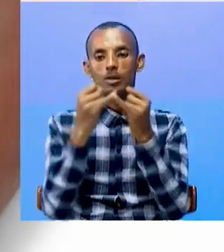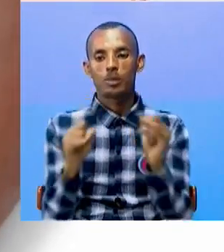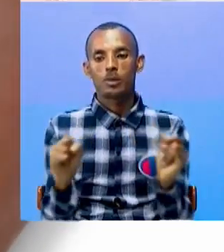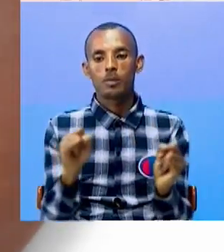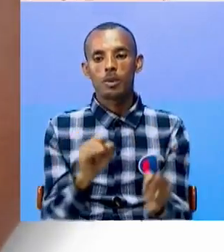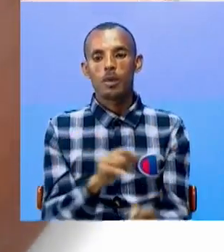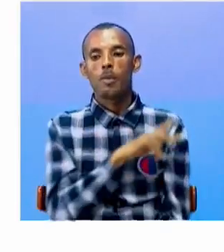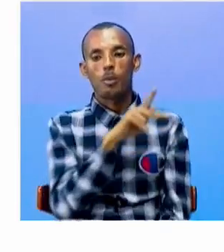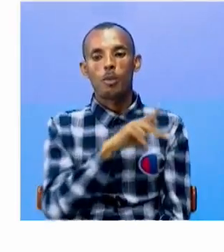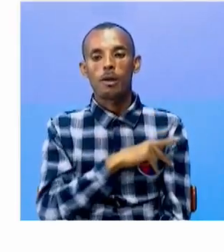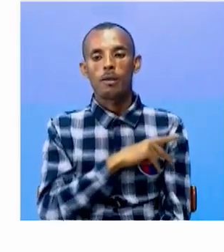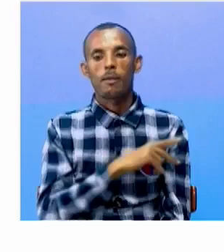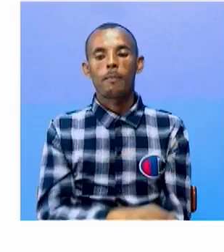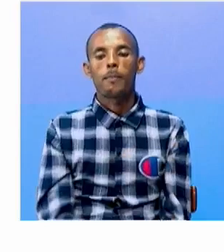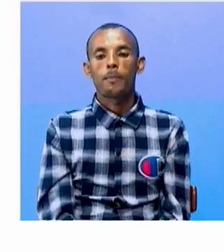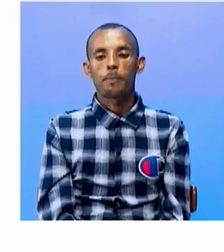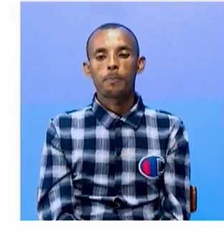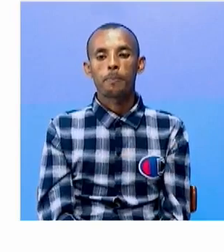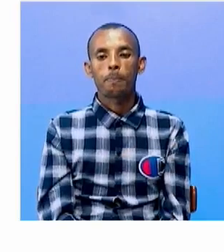property,